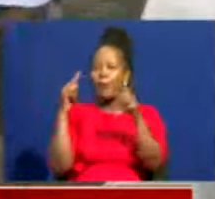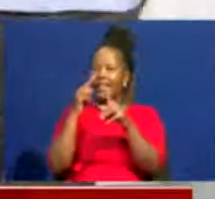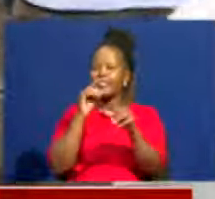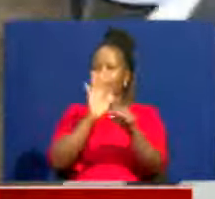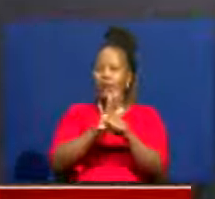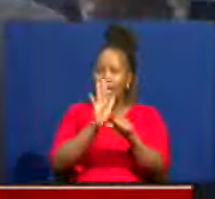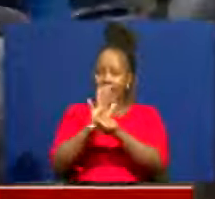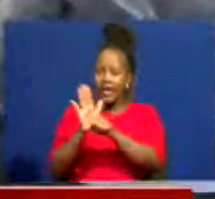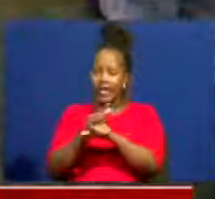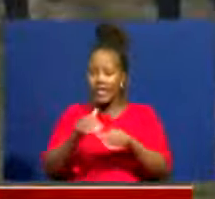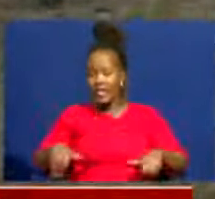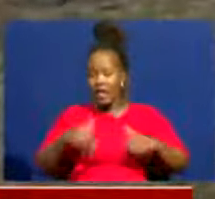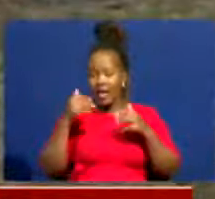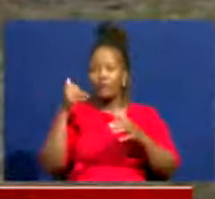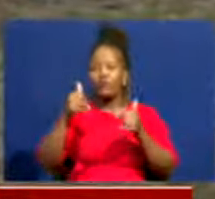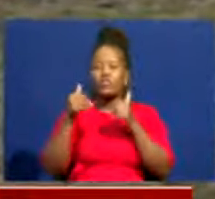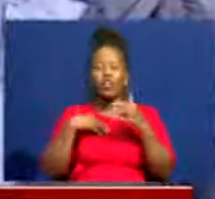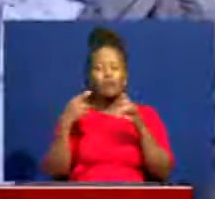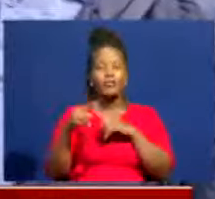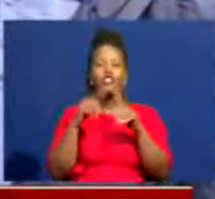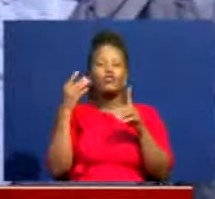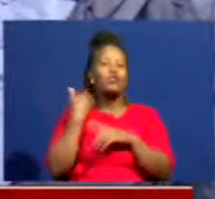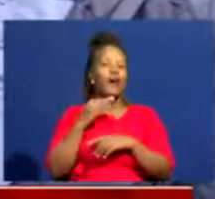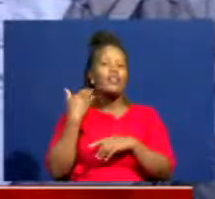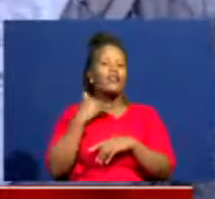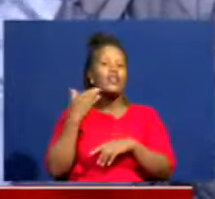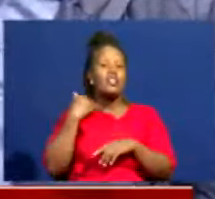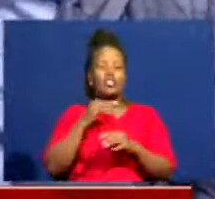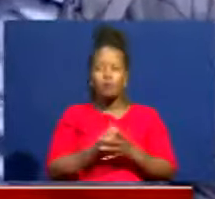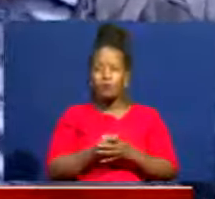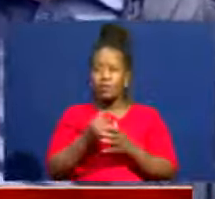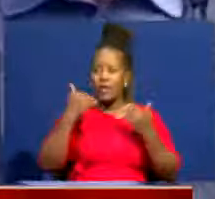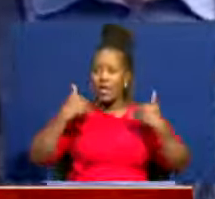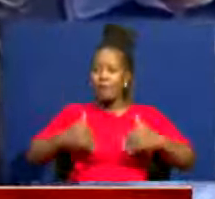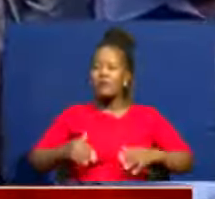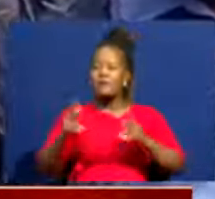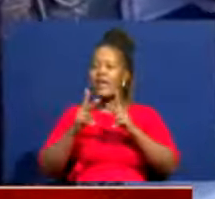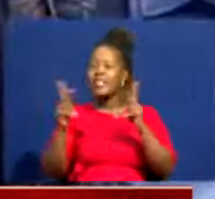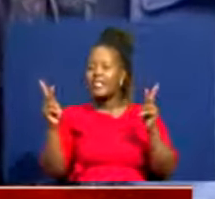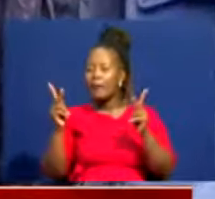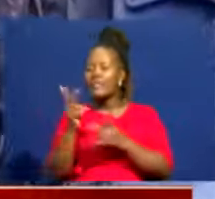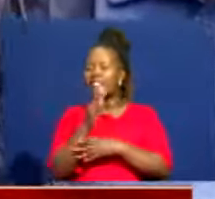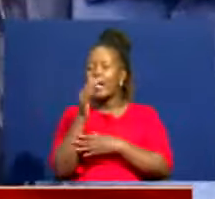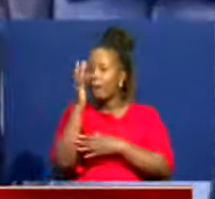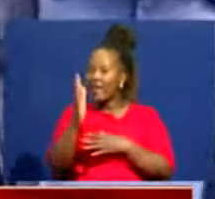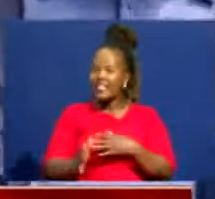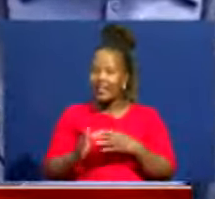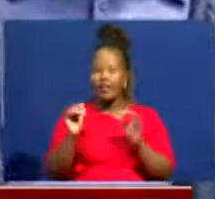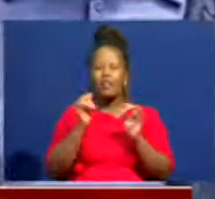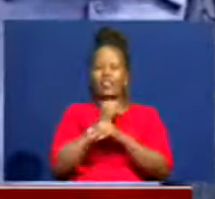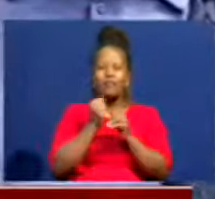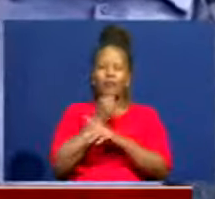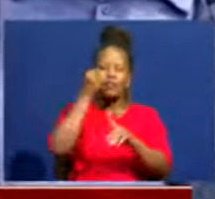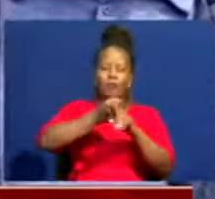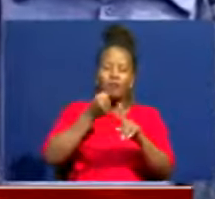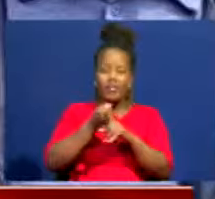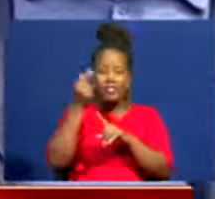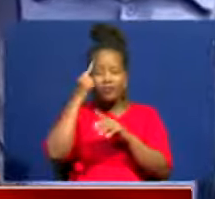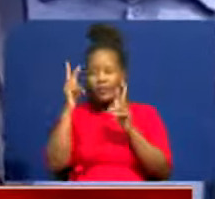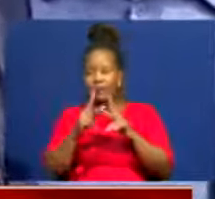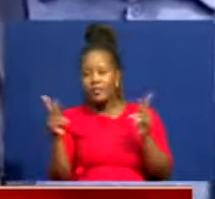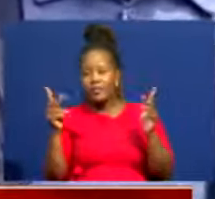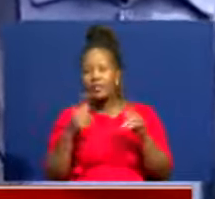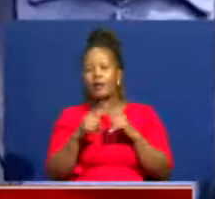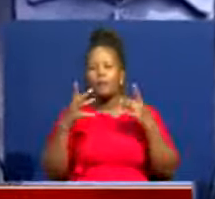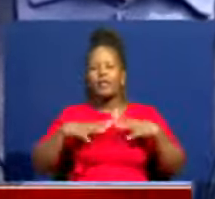many lives that have been lost at the hands of the gang. And as a peace ambassador, I cannot be speaking about peace while our people are being killed. I cannot